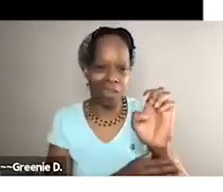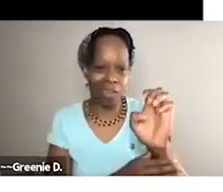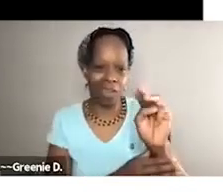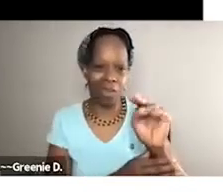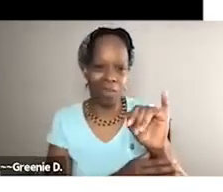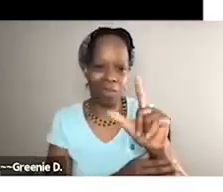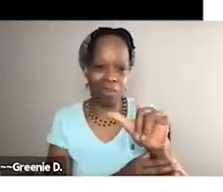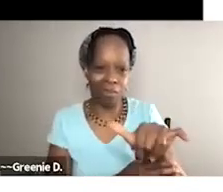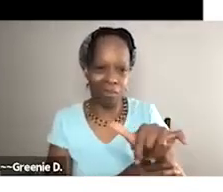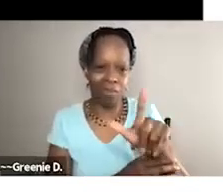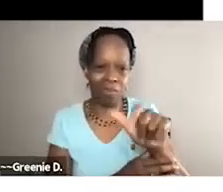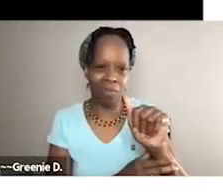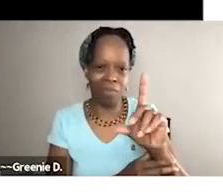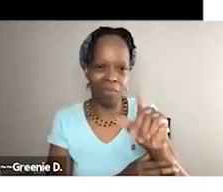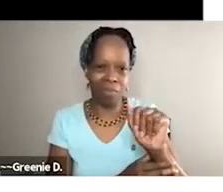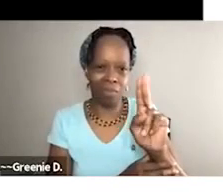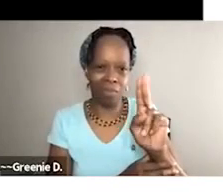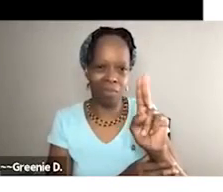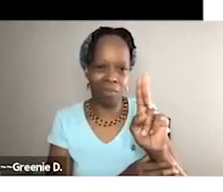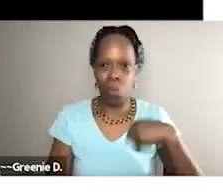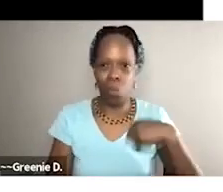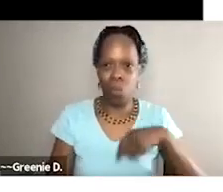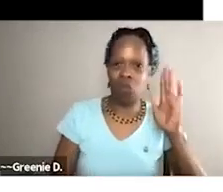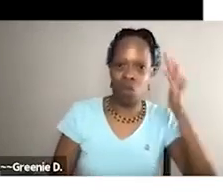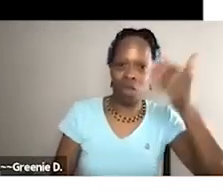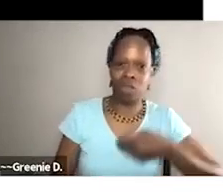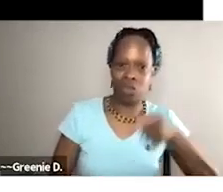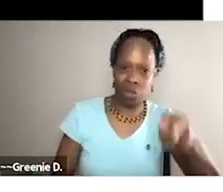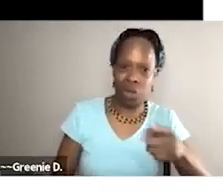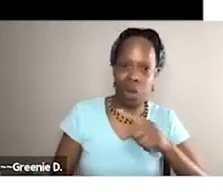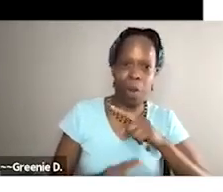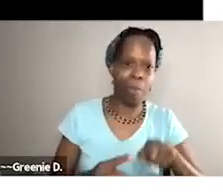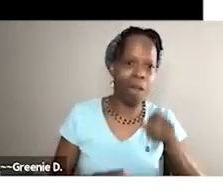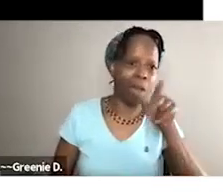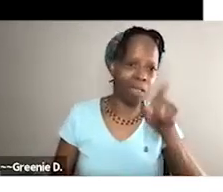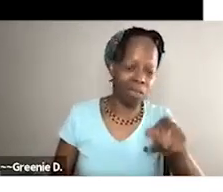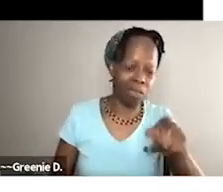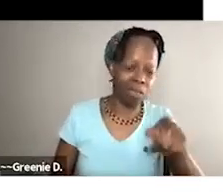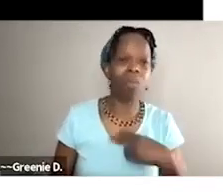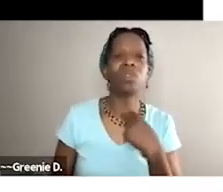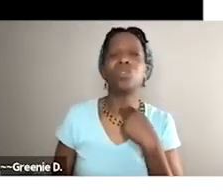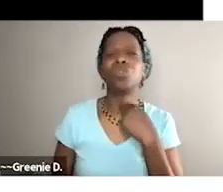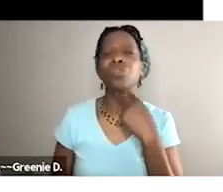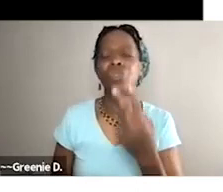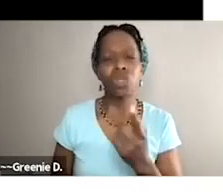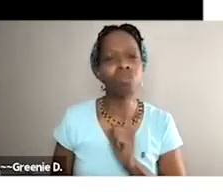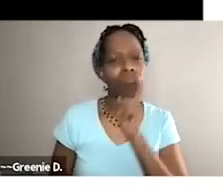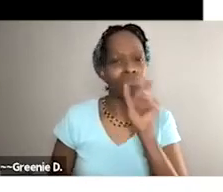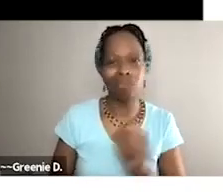Emily in an earlier webinar, but her voice here, it really rings as true as it ever